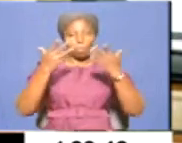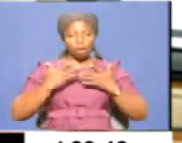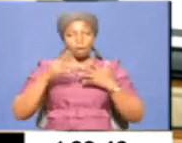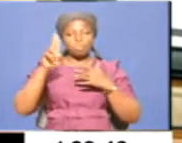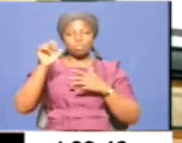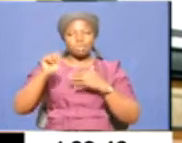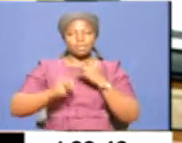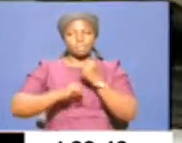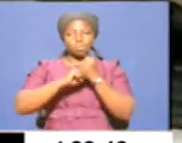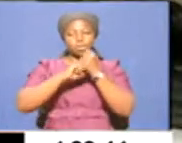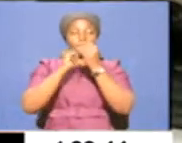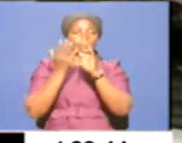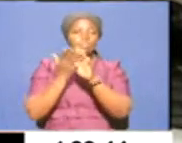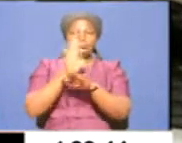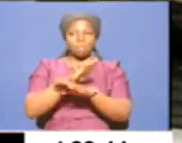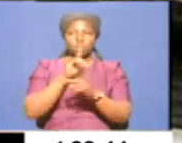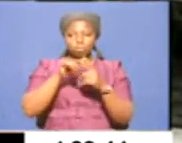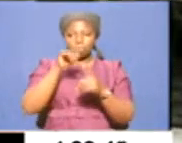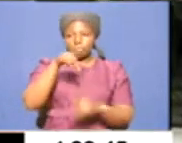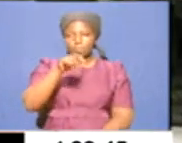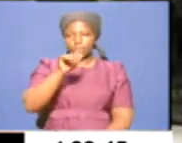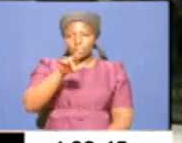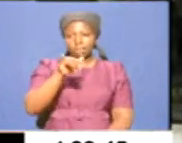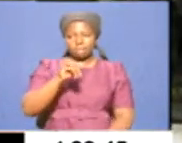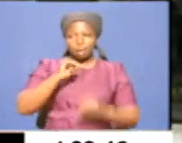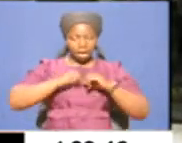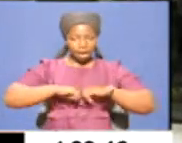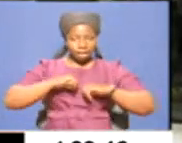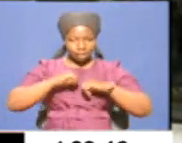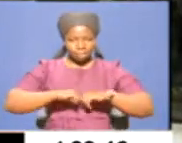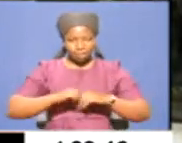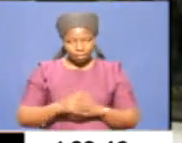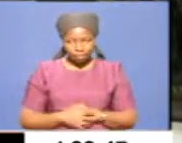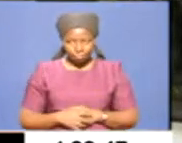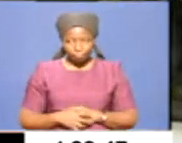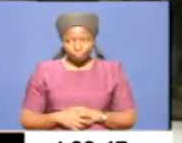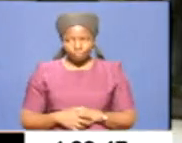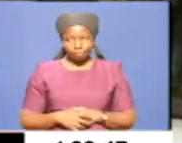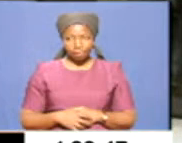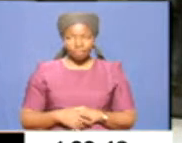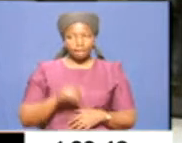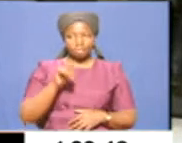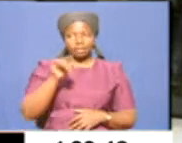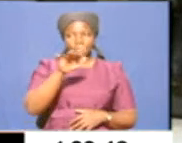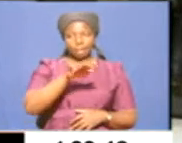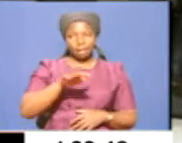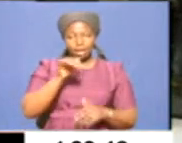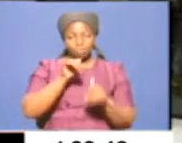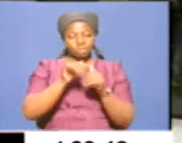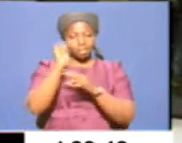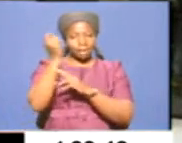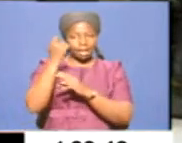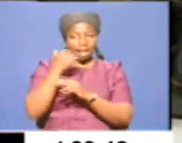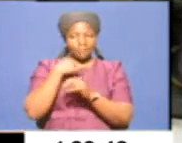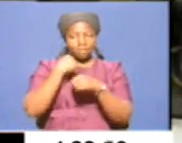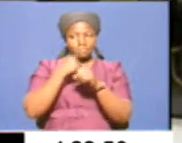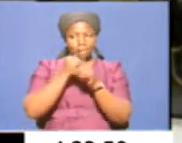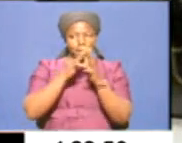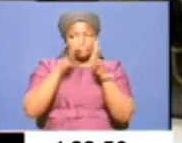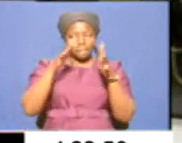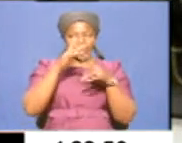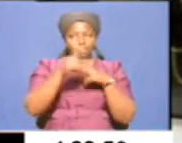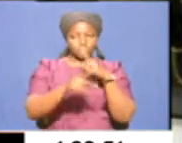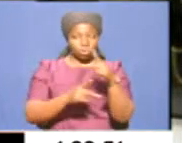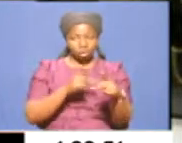Paris Agreement. This is an area where Kenya has made tremendous progress in her own right, and where